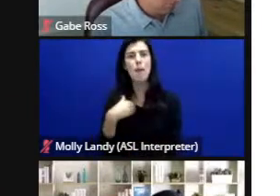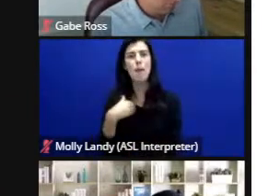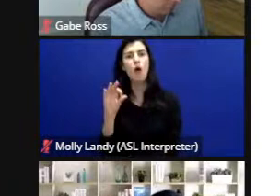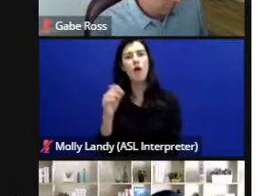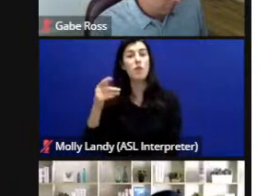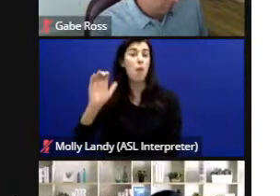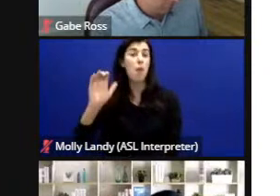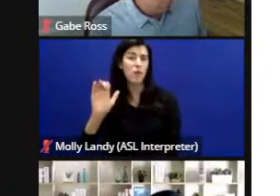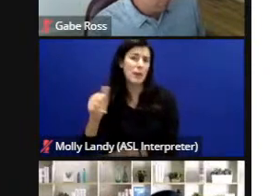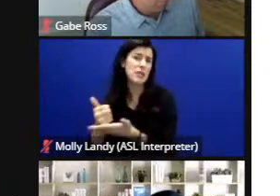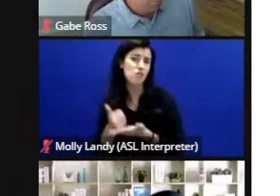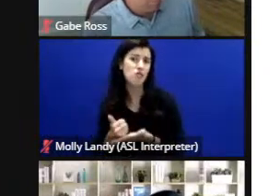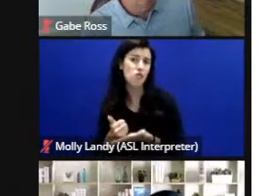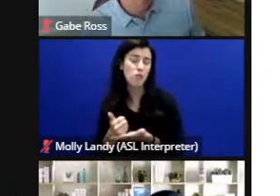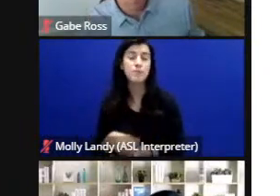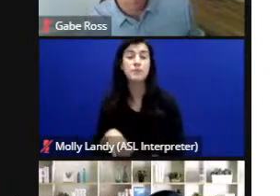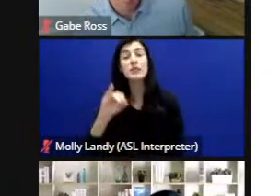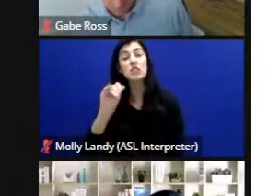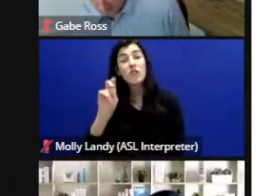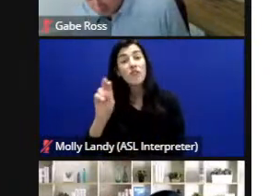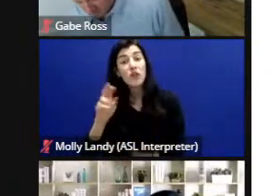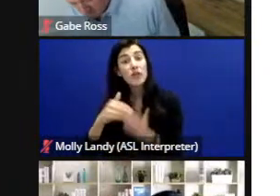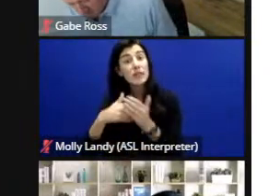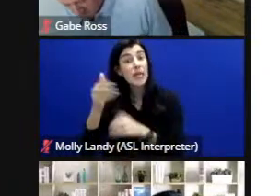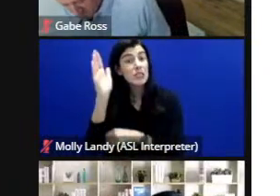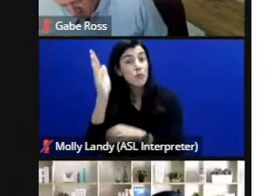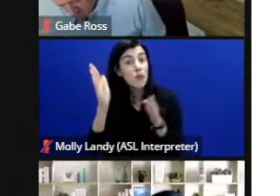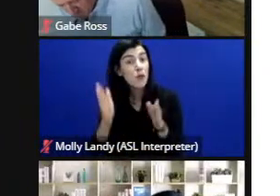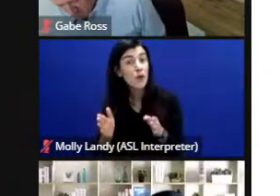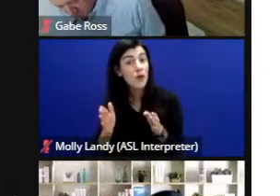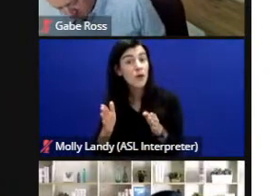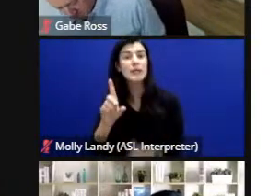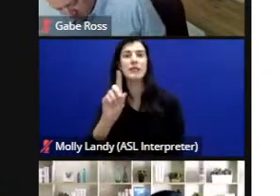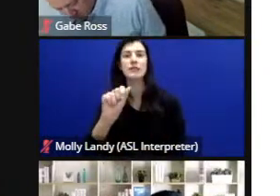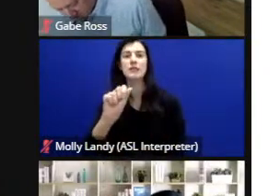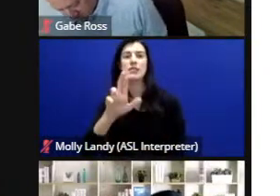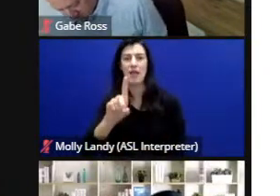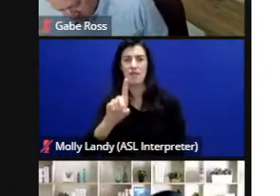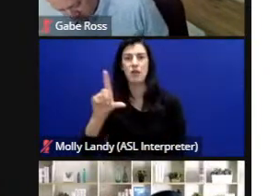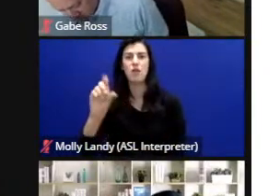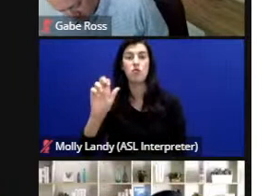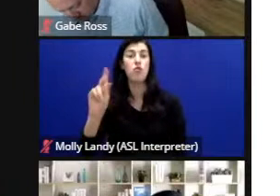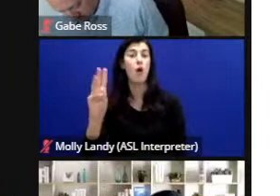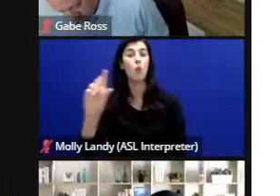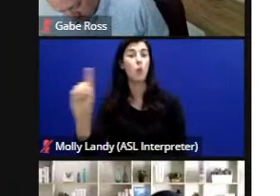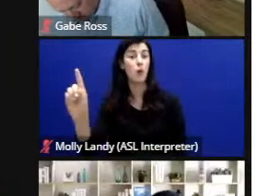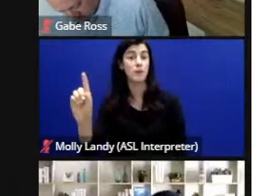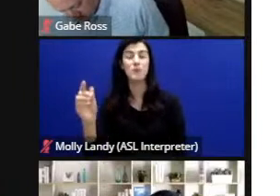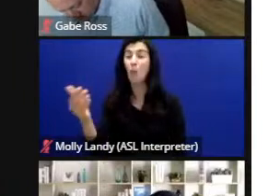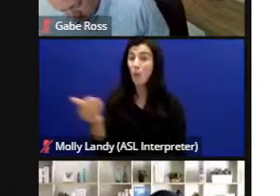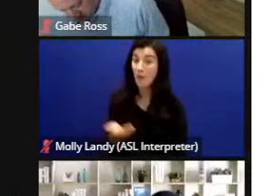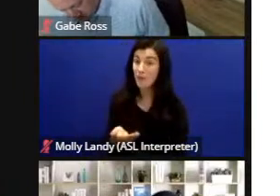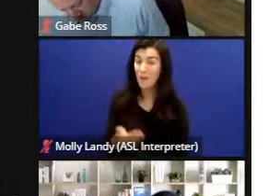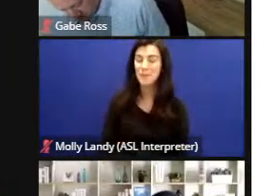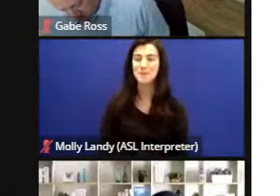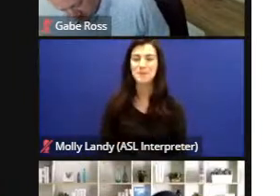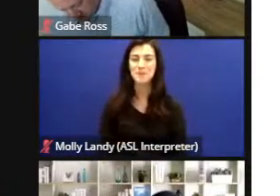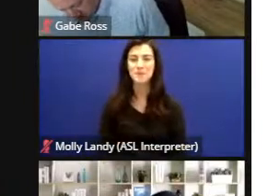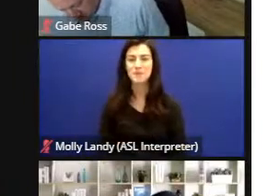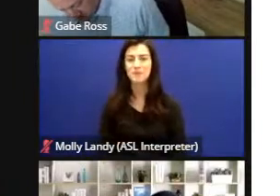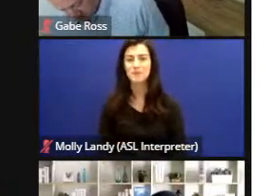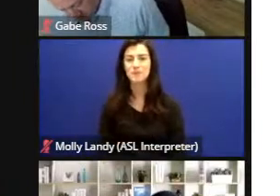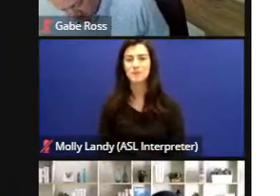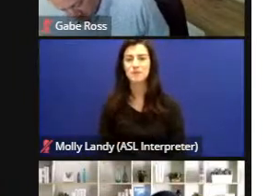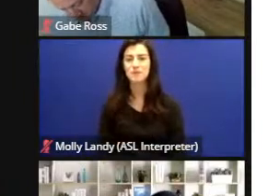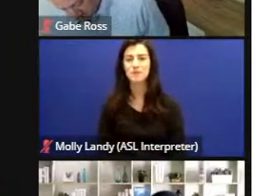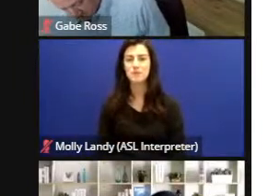helpful. So Jennifer, our next speaker. David Lockwood. Welcome, Mr. Lockwood. Thank you